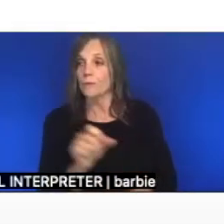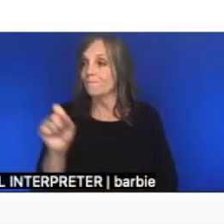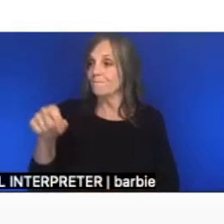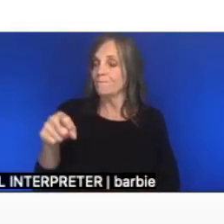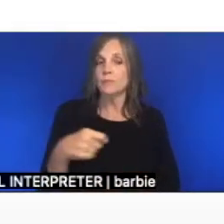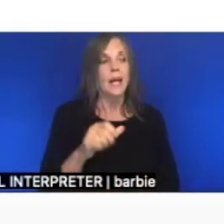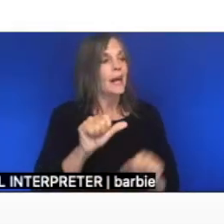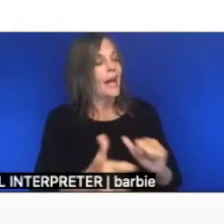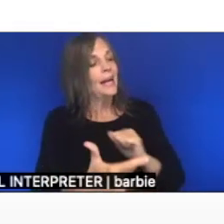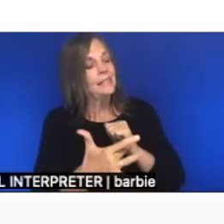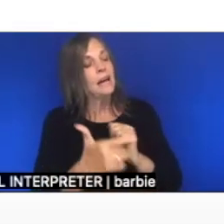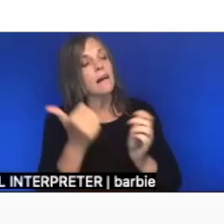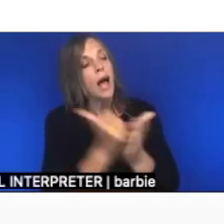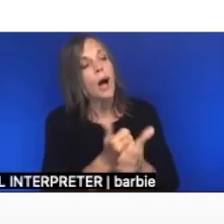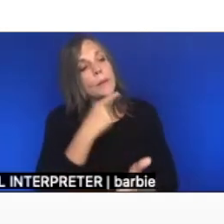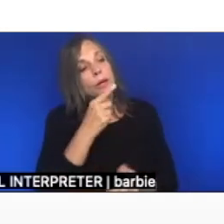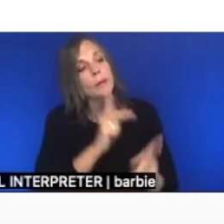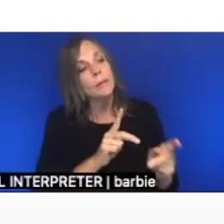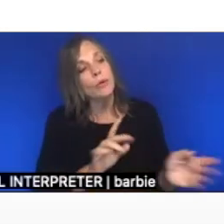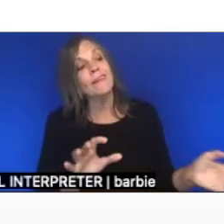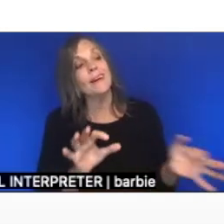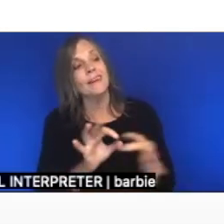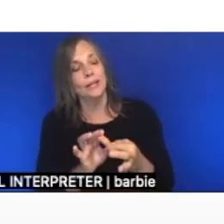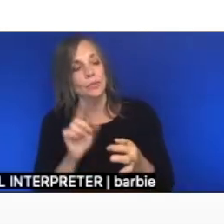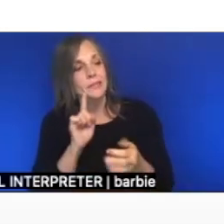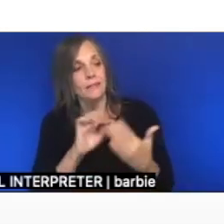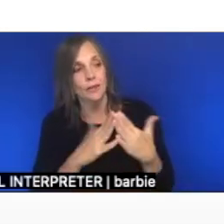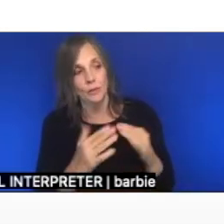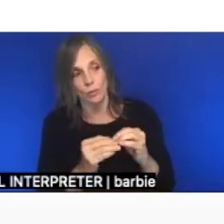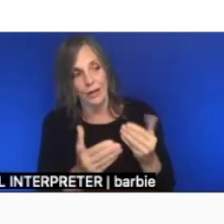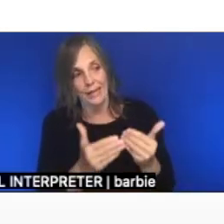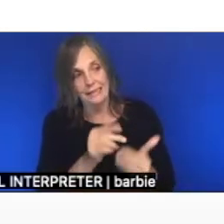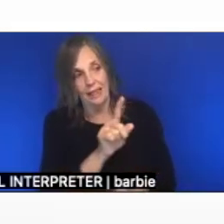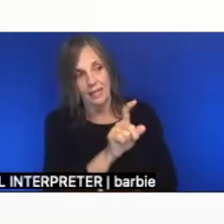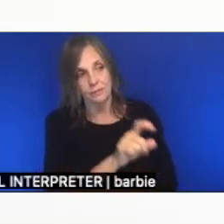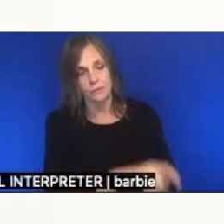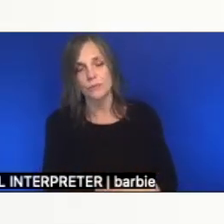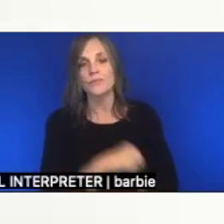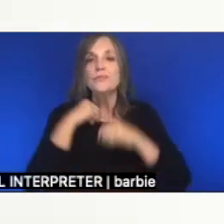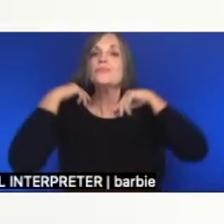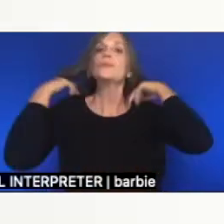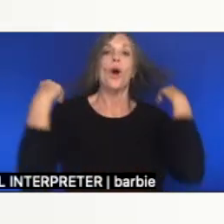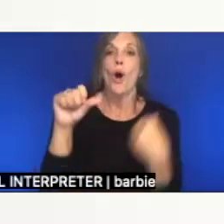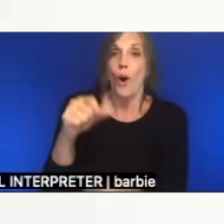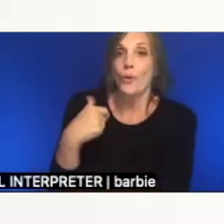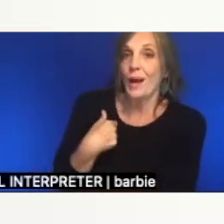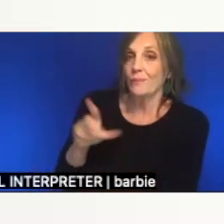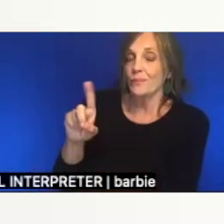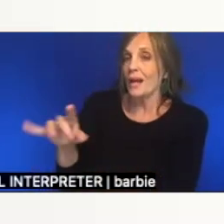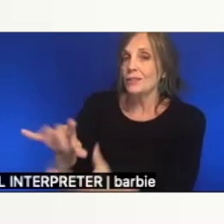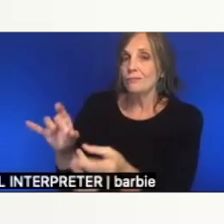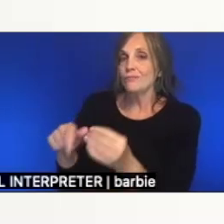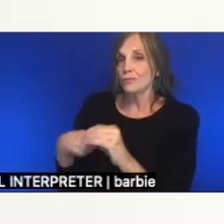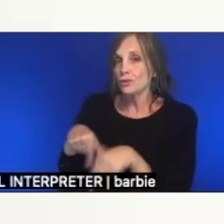tech help hearing people connect with deaf communities more easily? Yeah, I think I overflew this in the slides